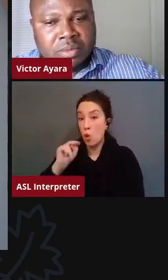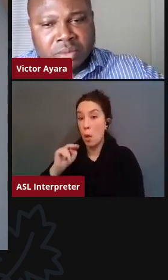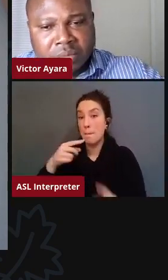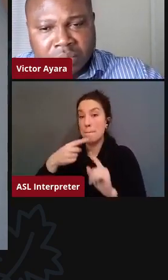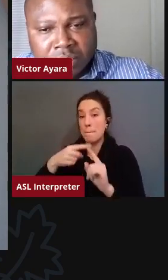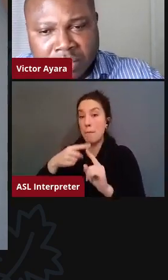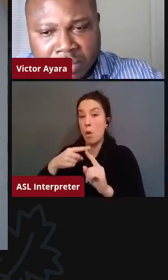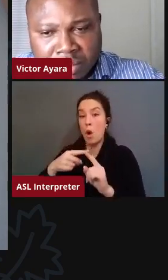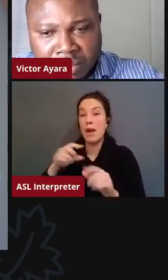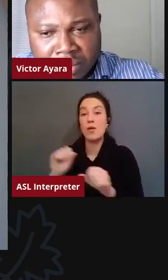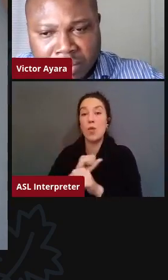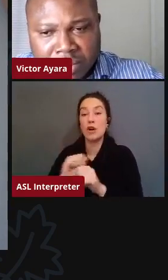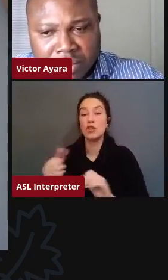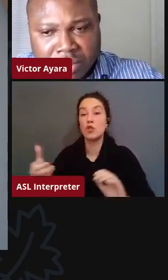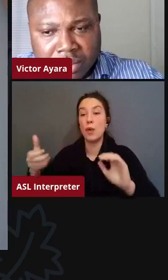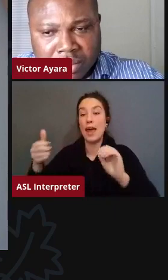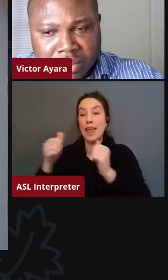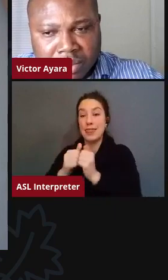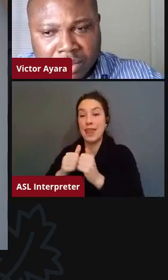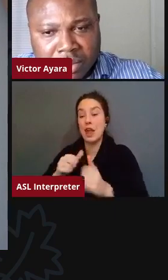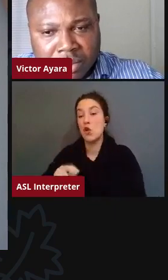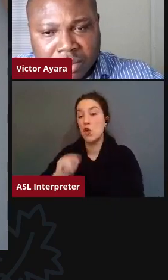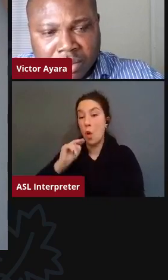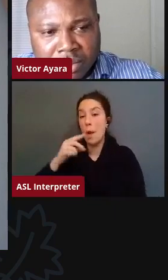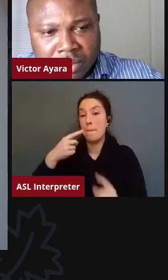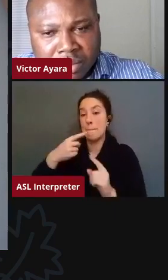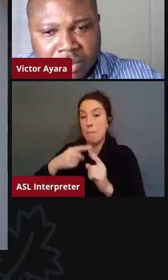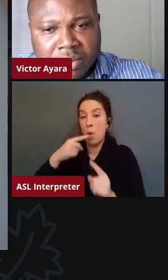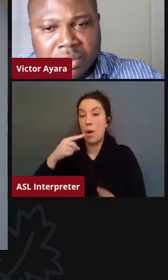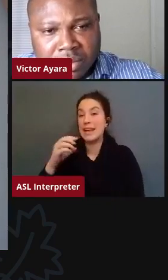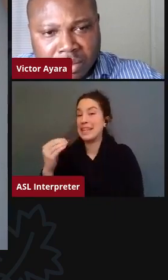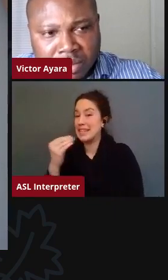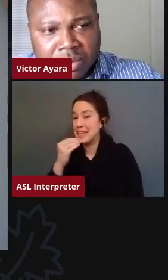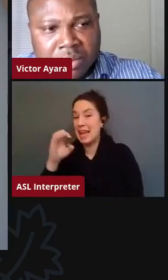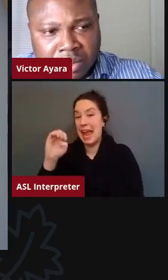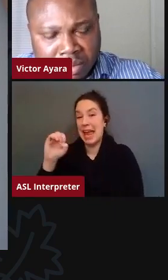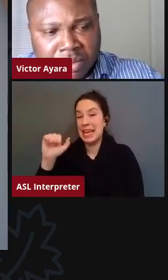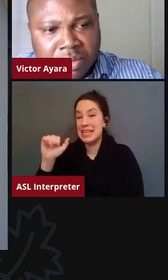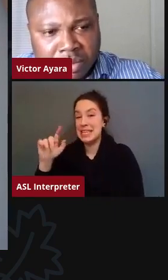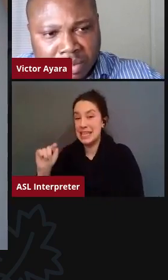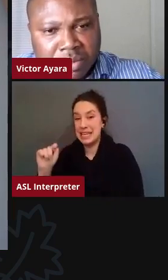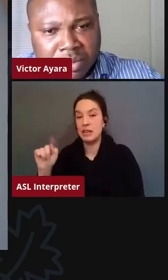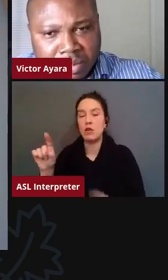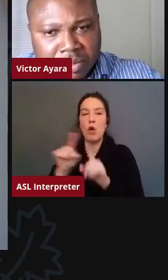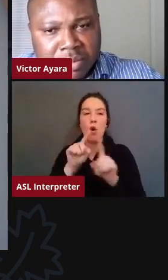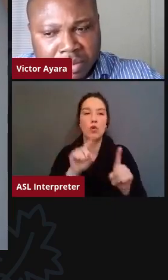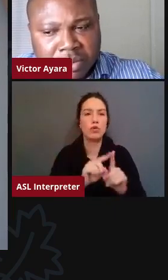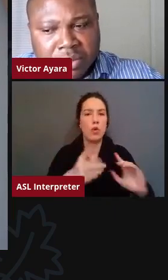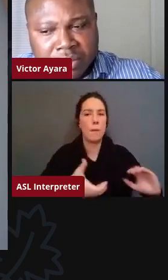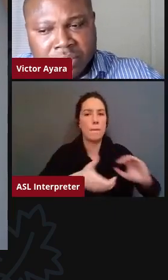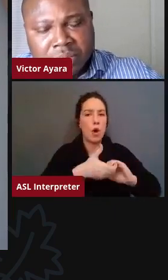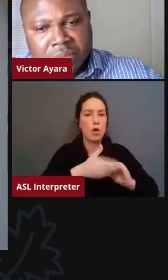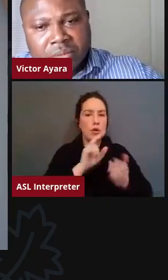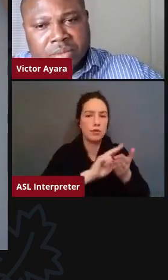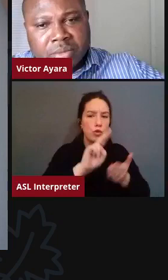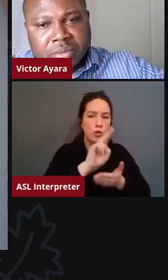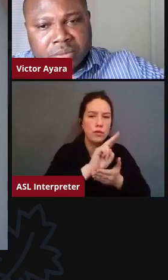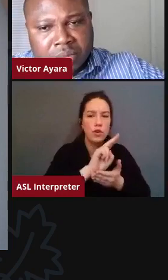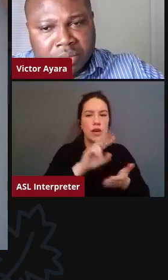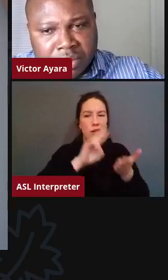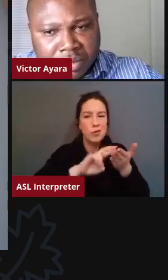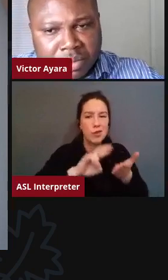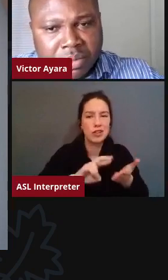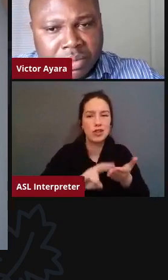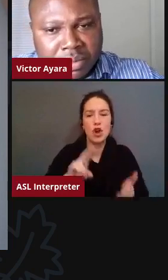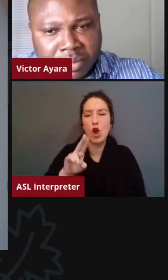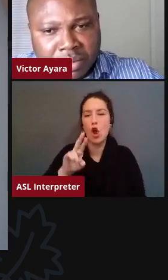group called North Point Inc. that also does a lot of social services. And we also are partnering with the University Urban